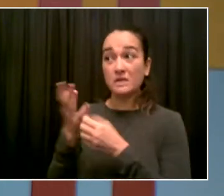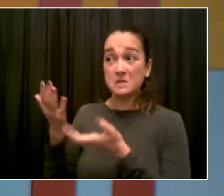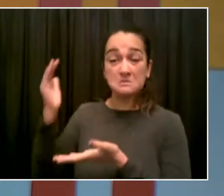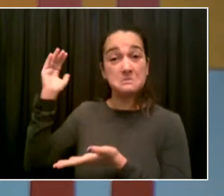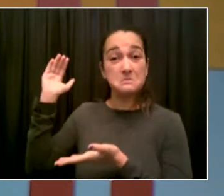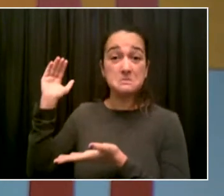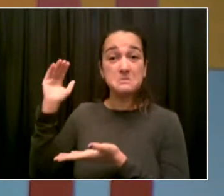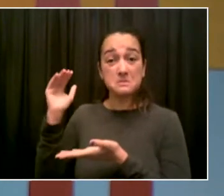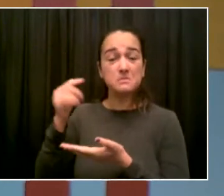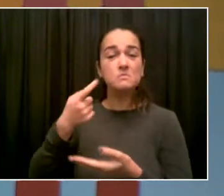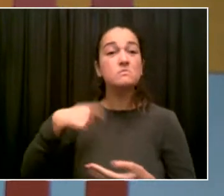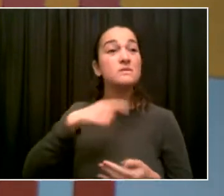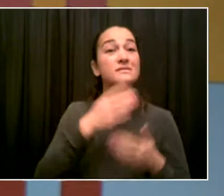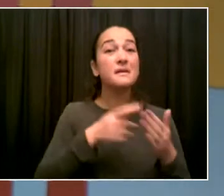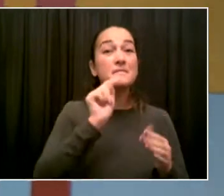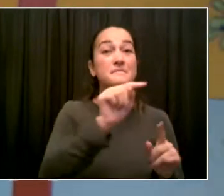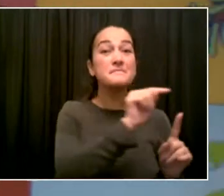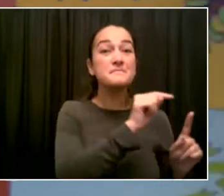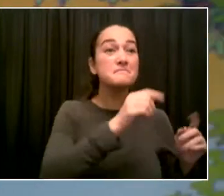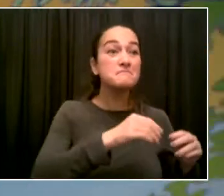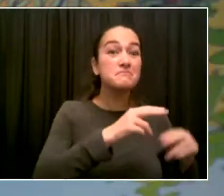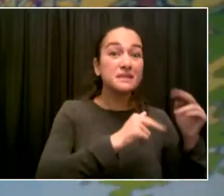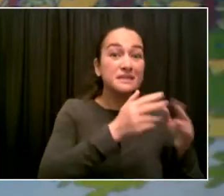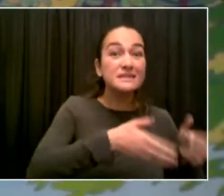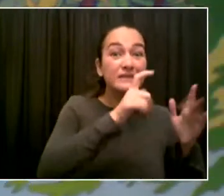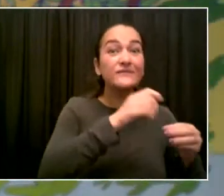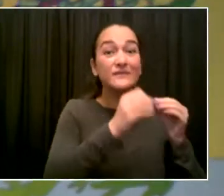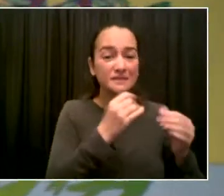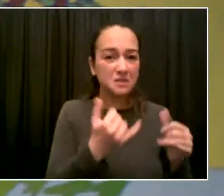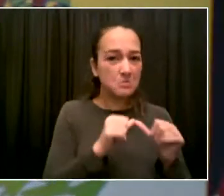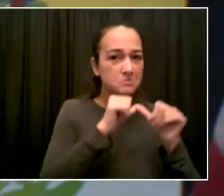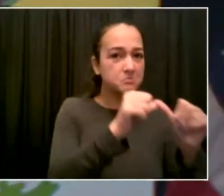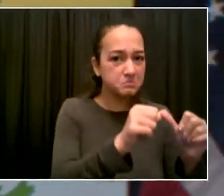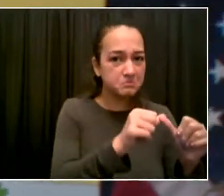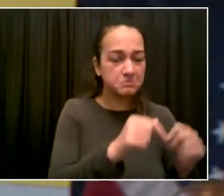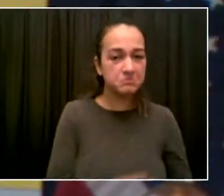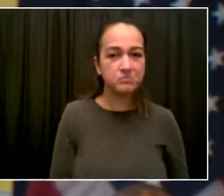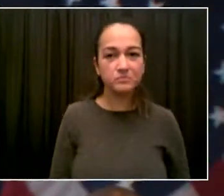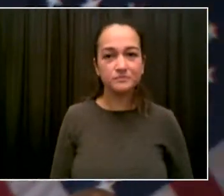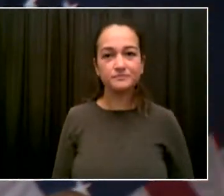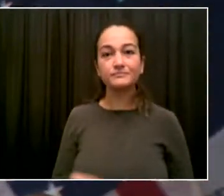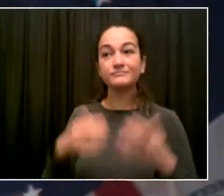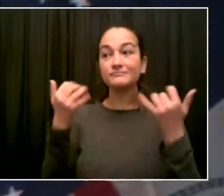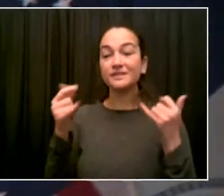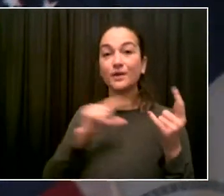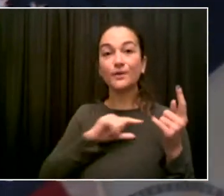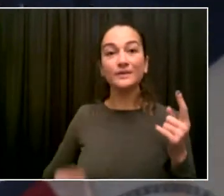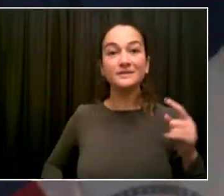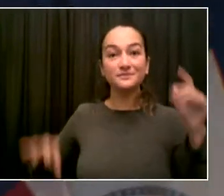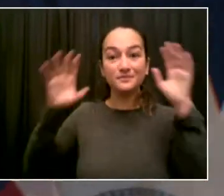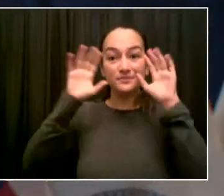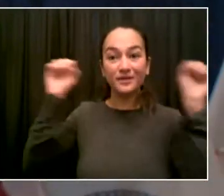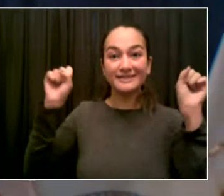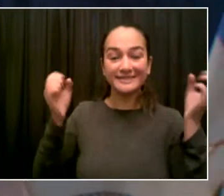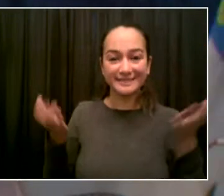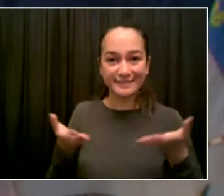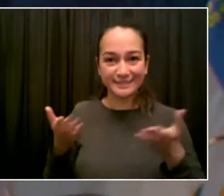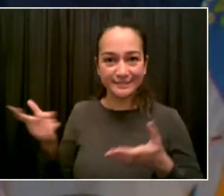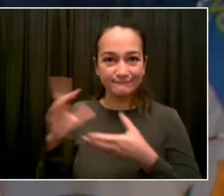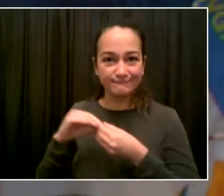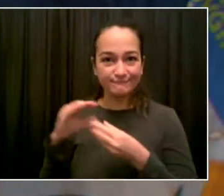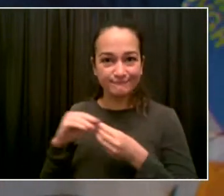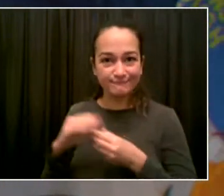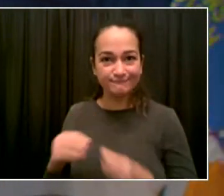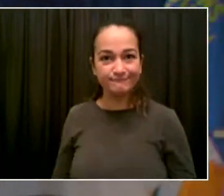Borough to add President. on the catch basin, the storm sewers. When I was in the council, obviously I served in the capacity as the chairman of the Environmental